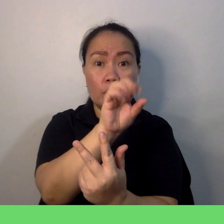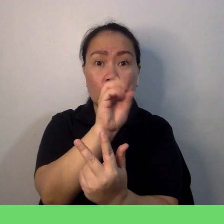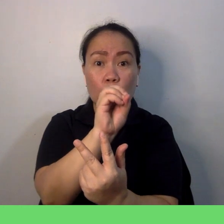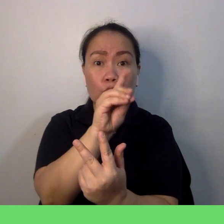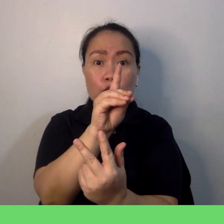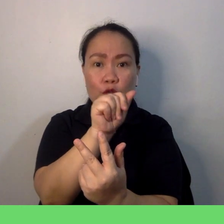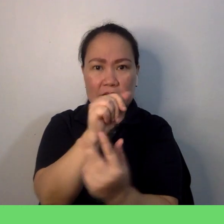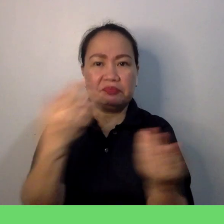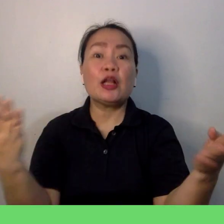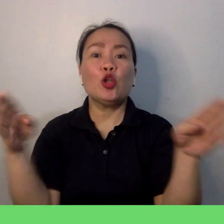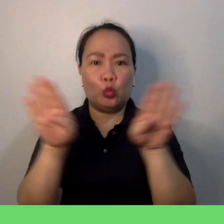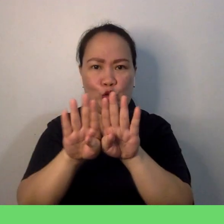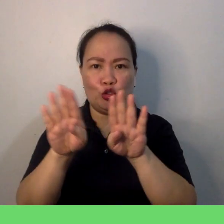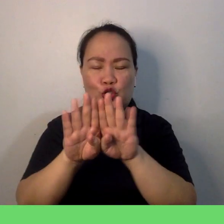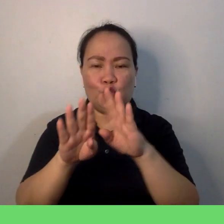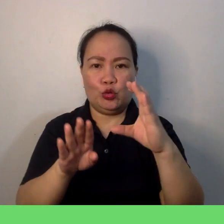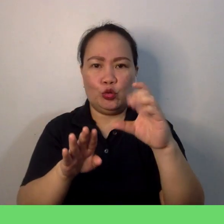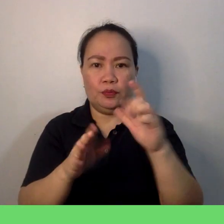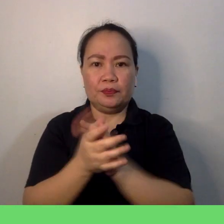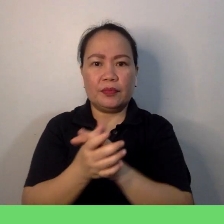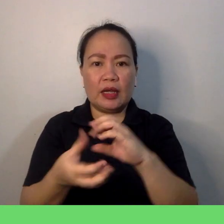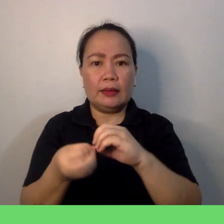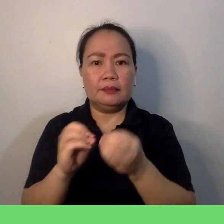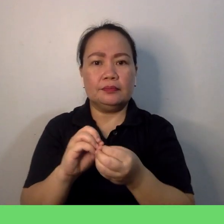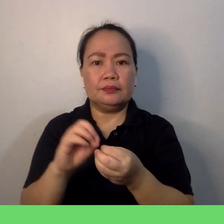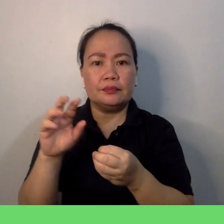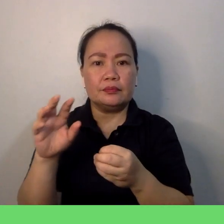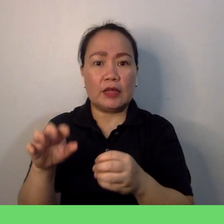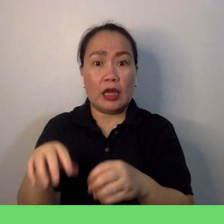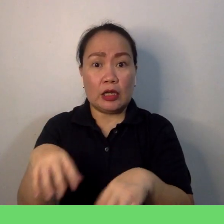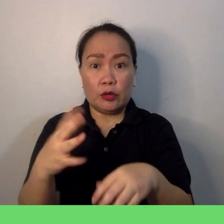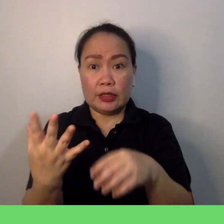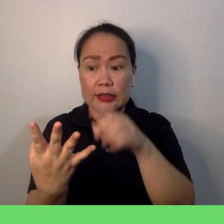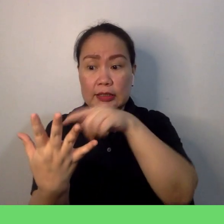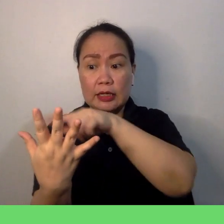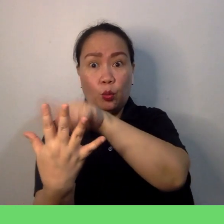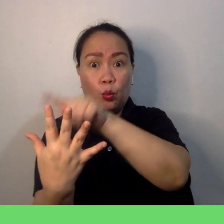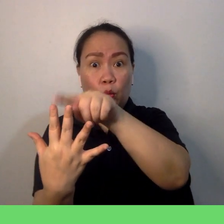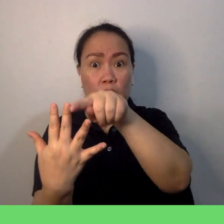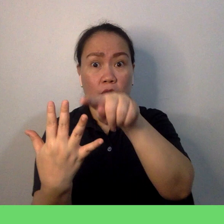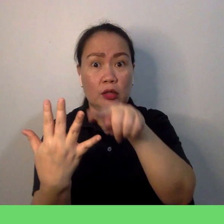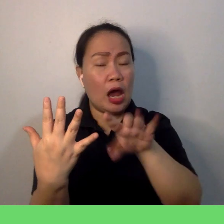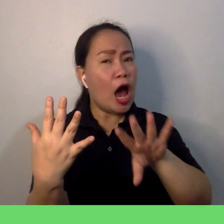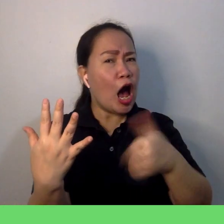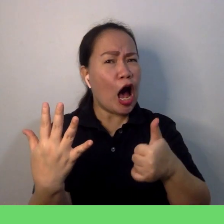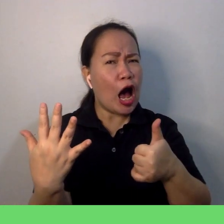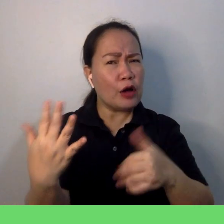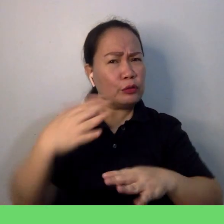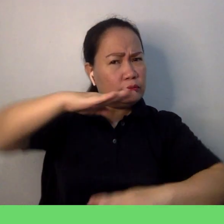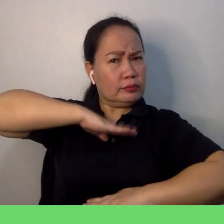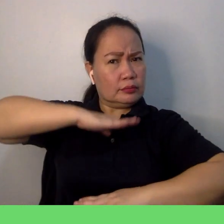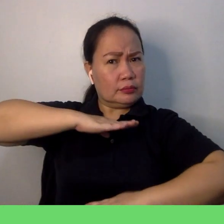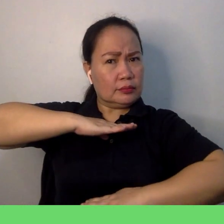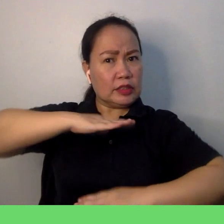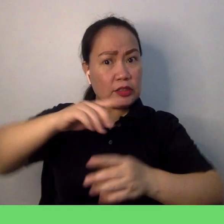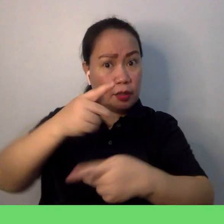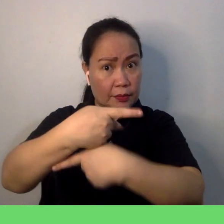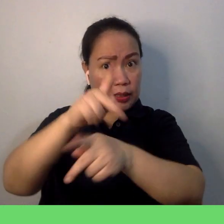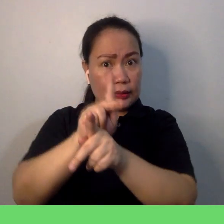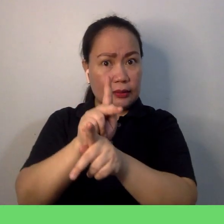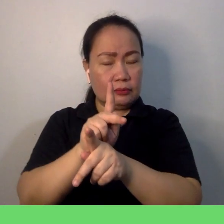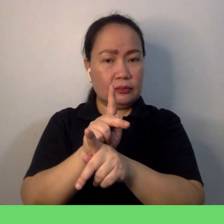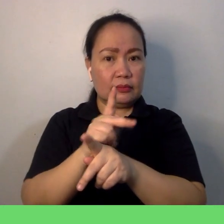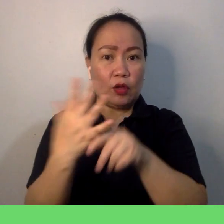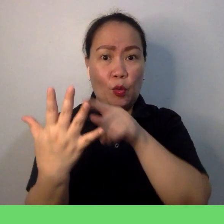two options. This is a closed format question. On a scale of 1 to 5, how satisfied are you in the product? So, ito